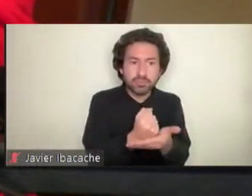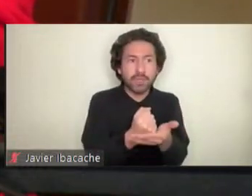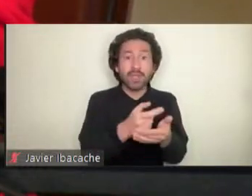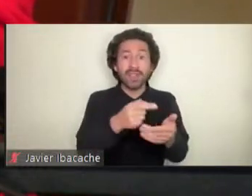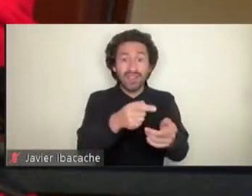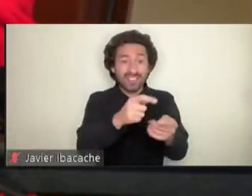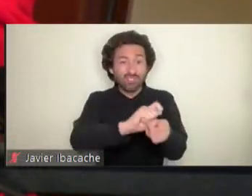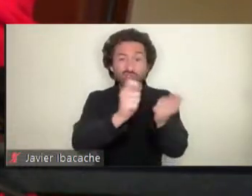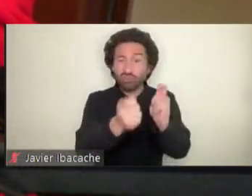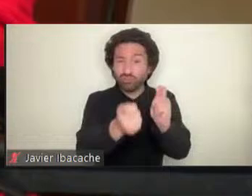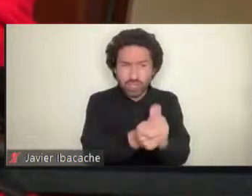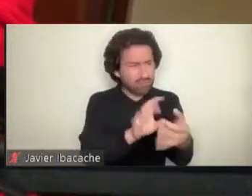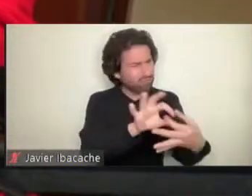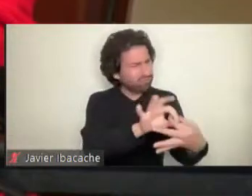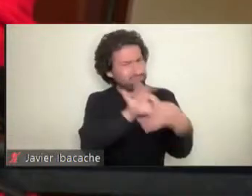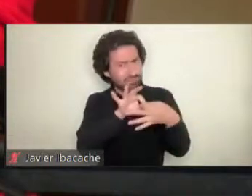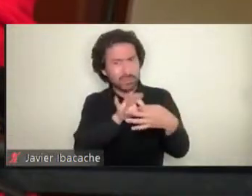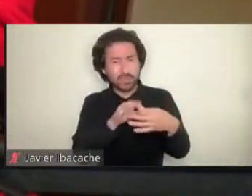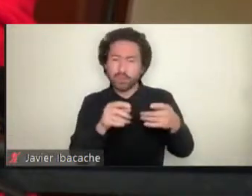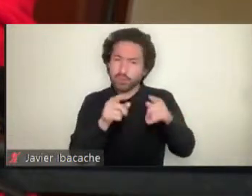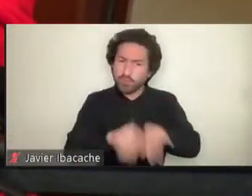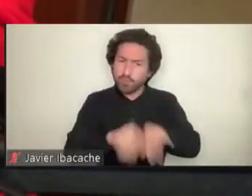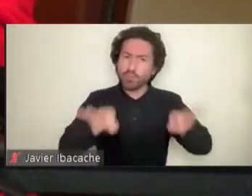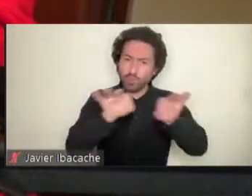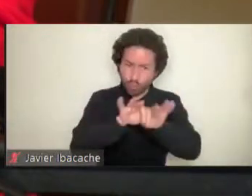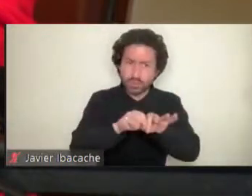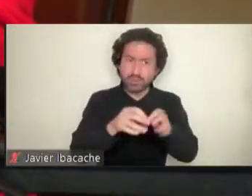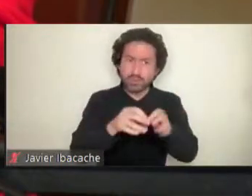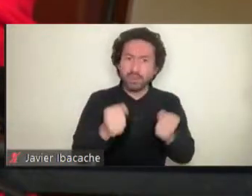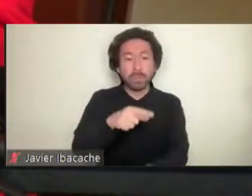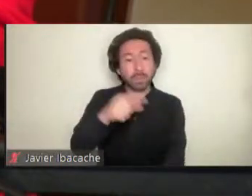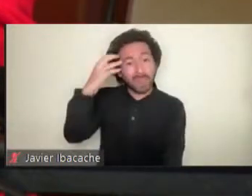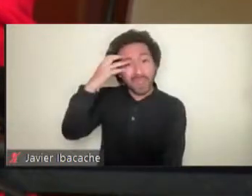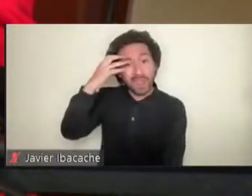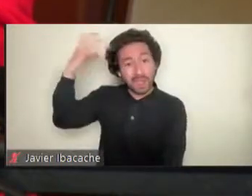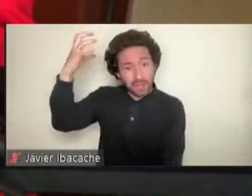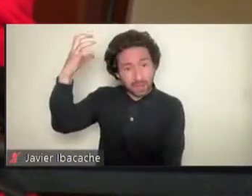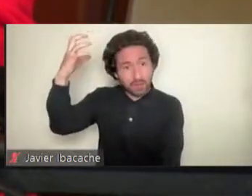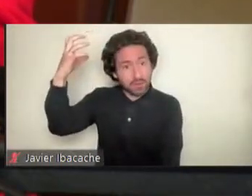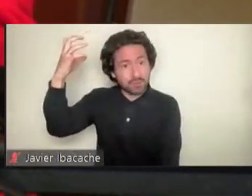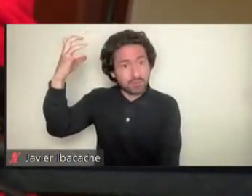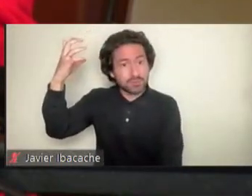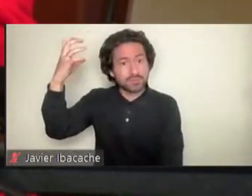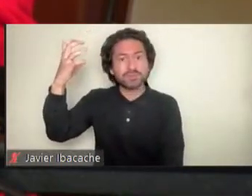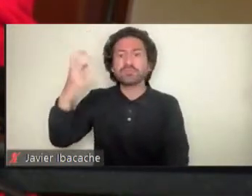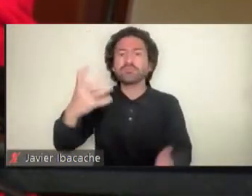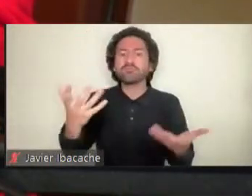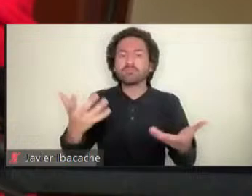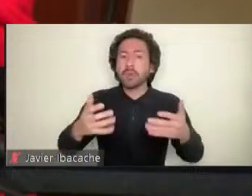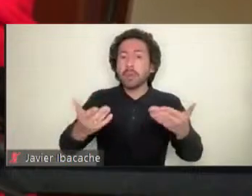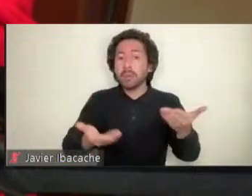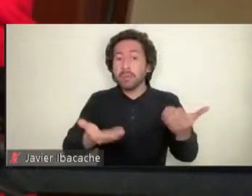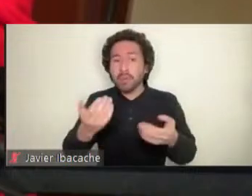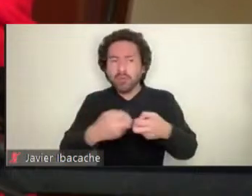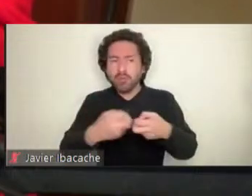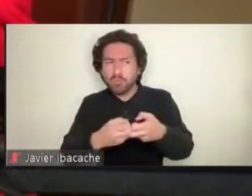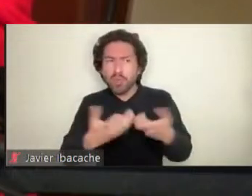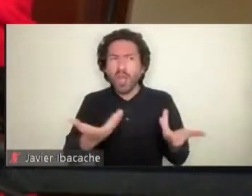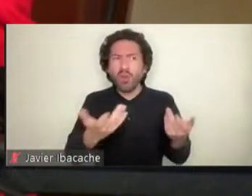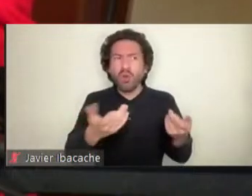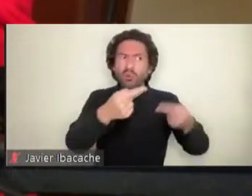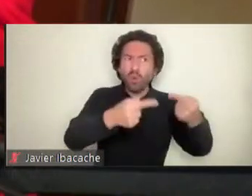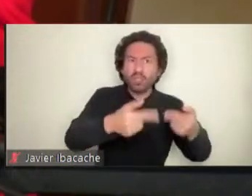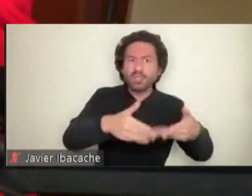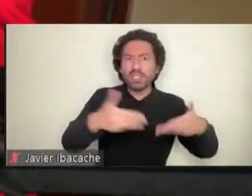Technological advancements happen rapidly. Governments with a fixed mindset might struggle to adopt policies and regulations to keep